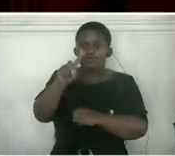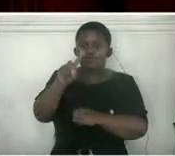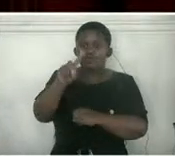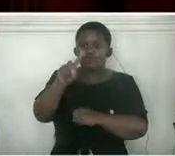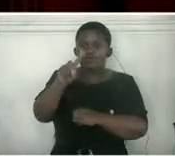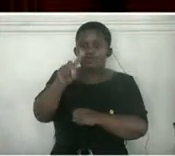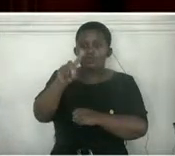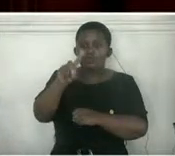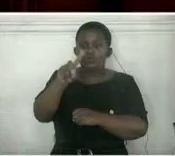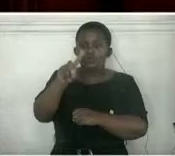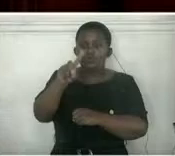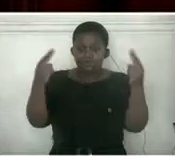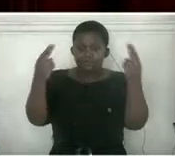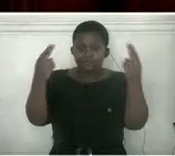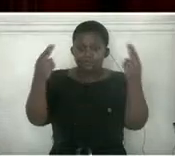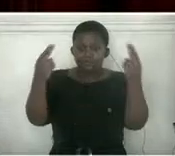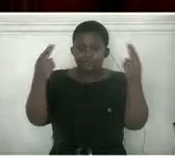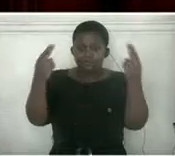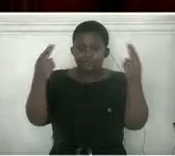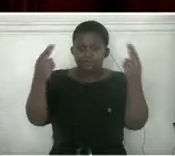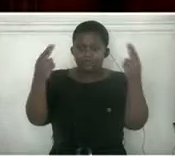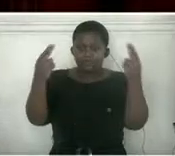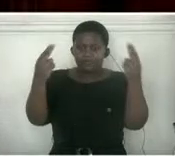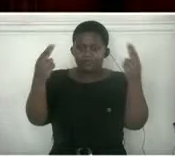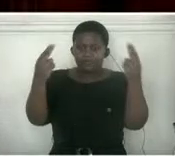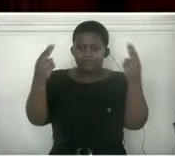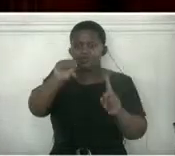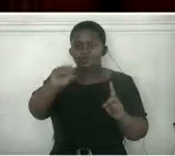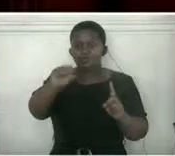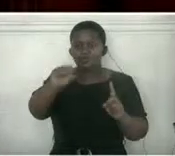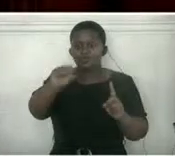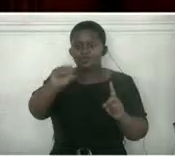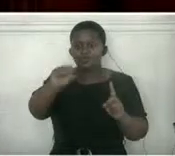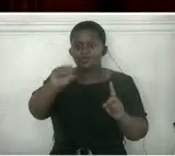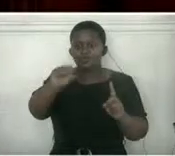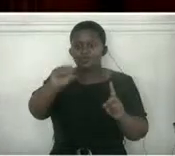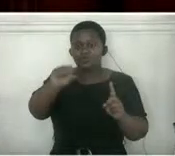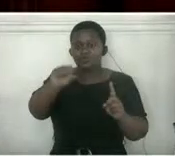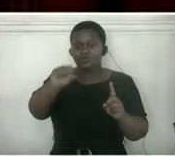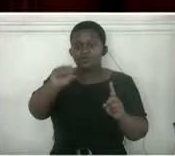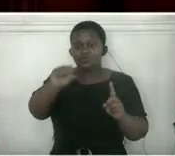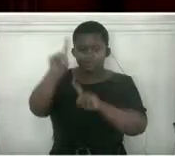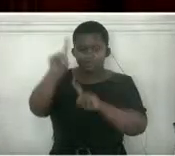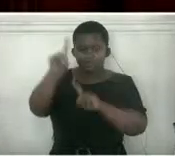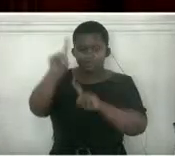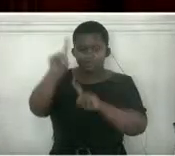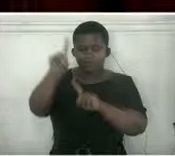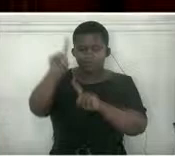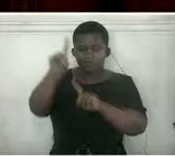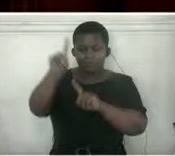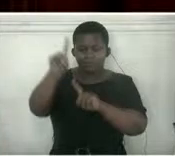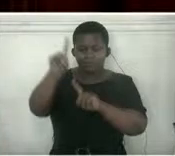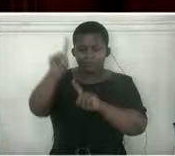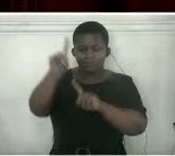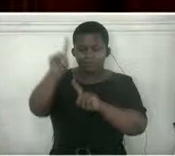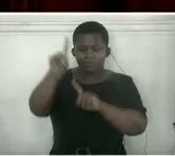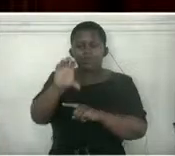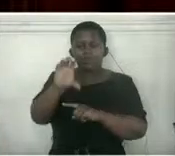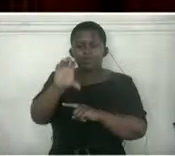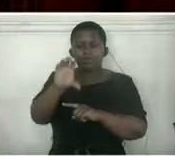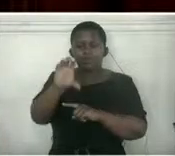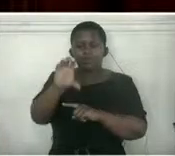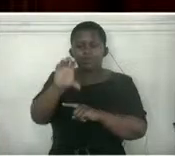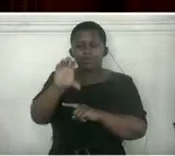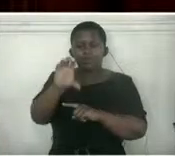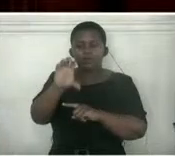of KwaZulu-Natal, Sihle Zikalala. In December 2020, the COVID-19